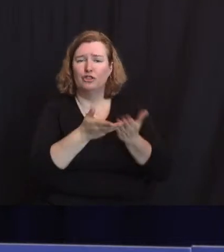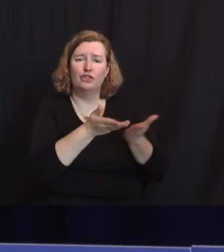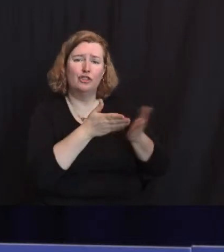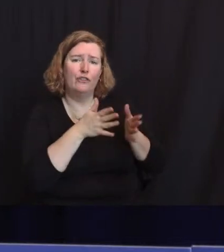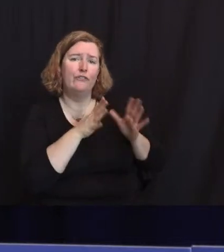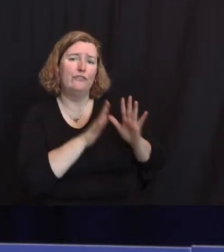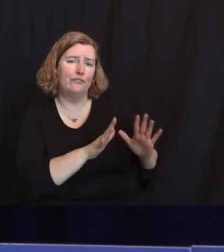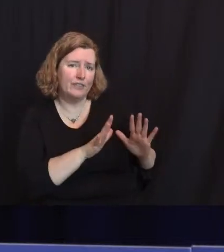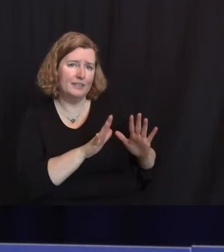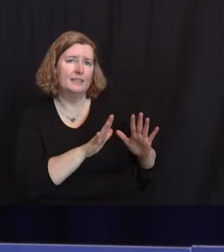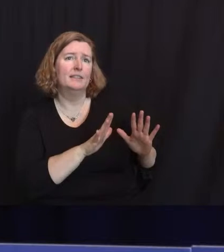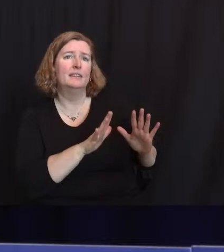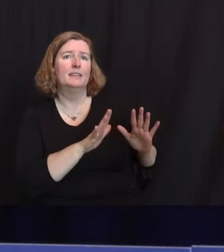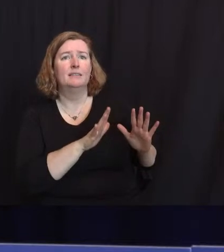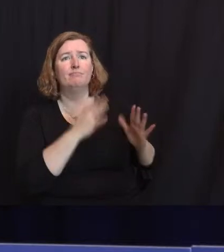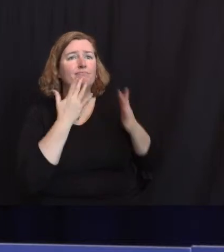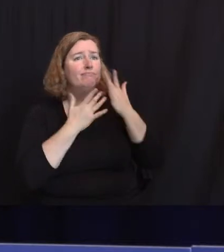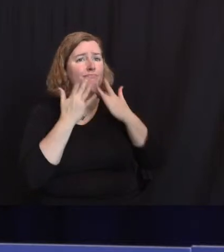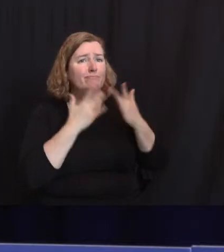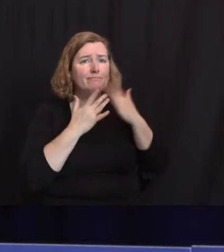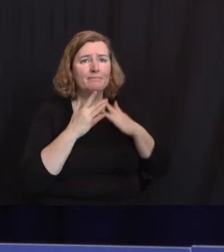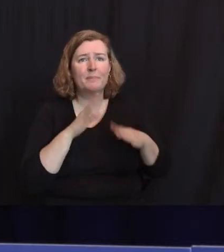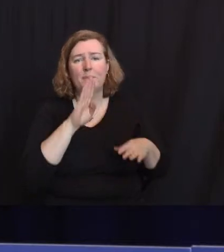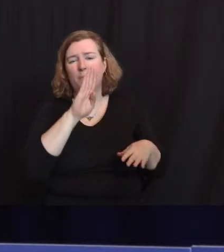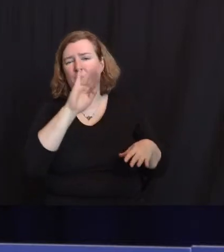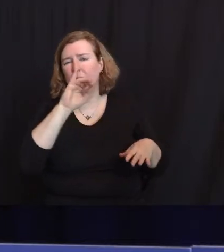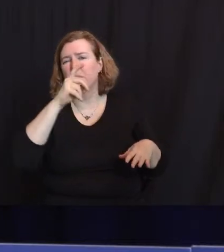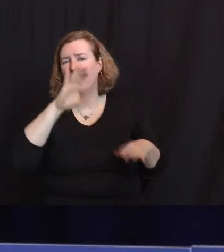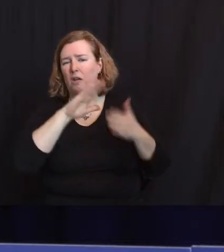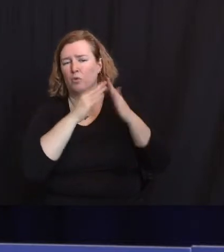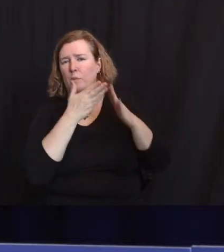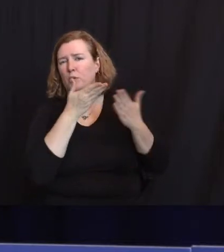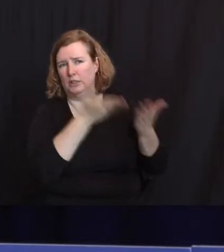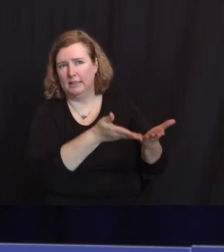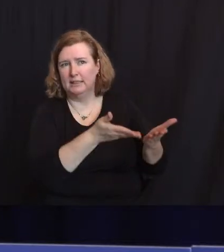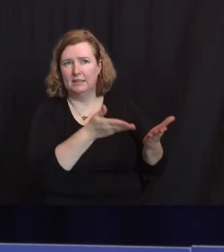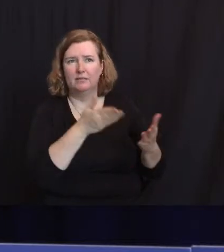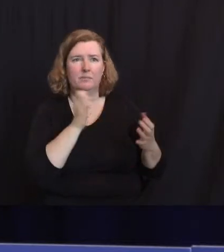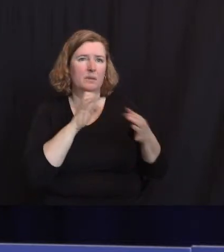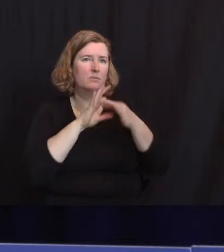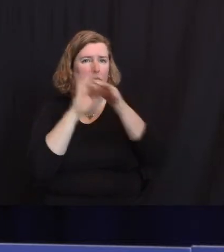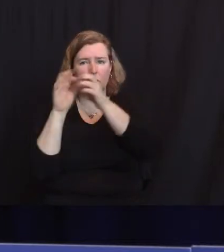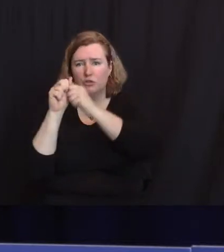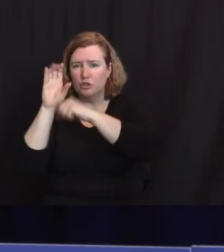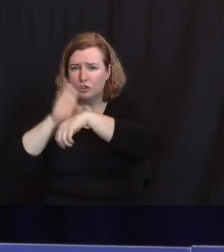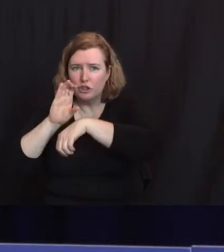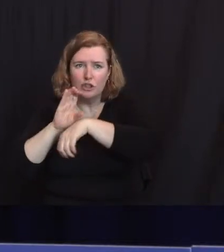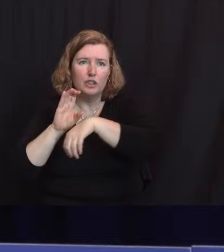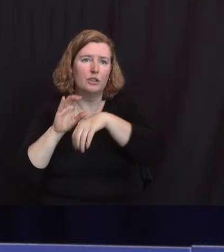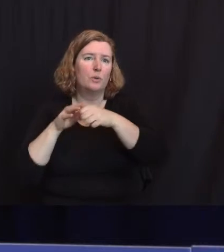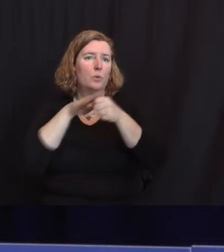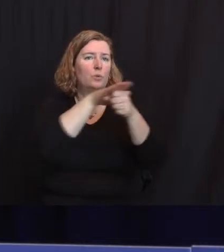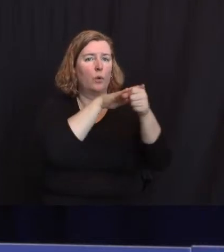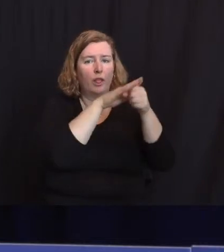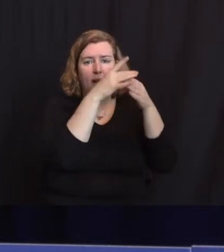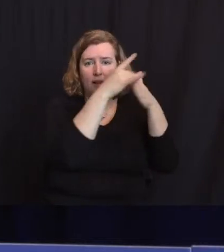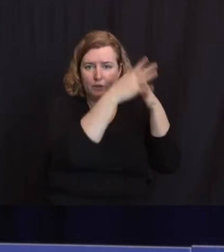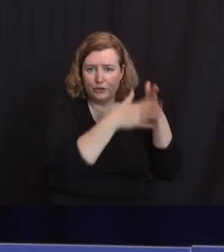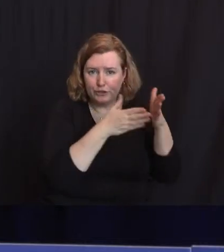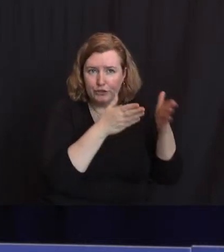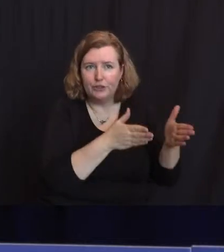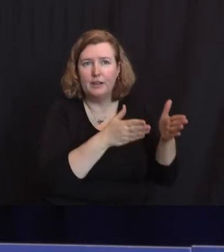color. As part of that initiative, we are working with churches, local leaders to get individuals to